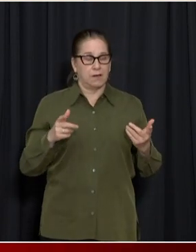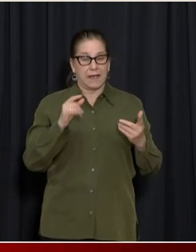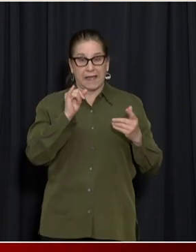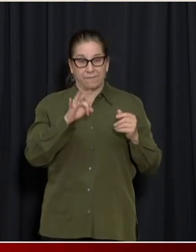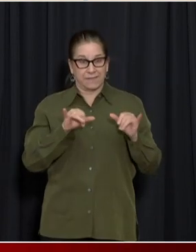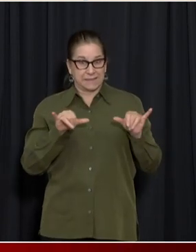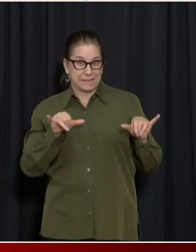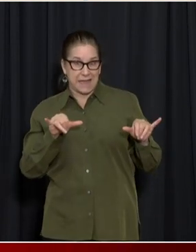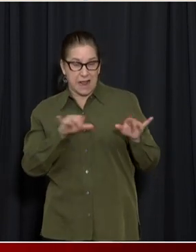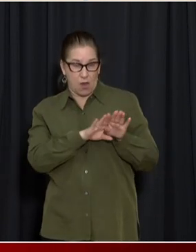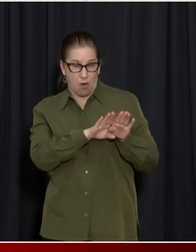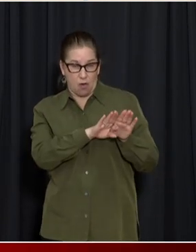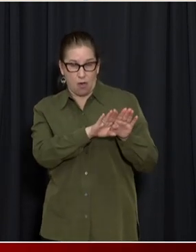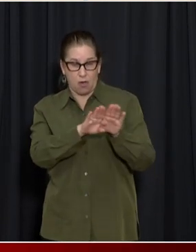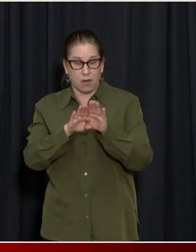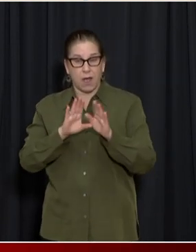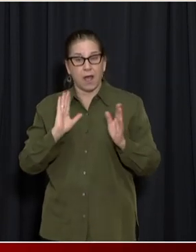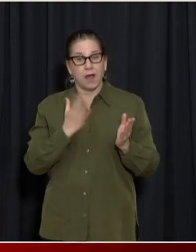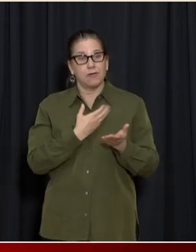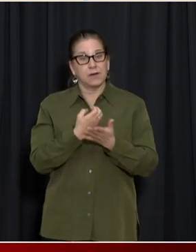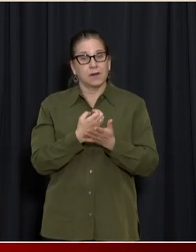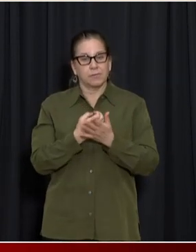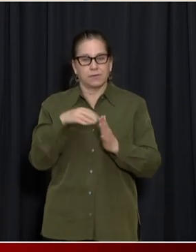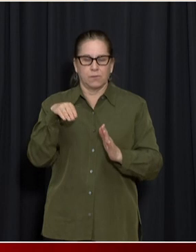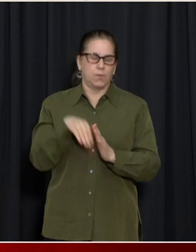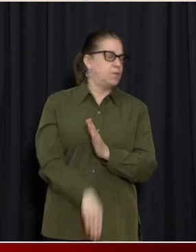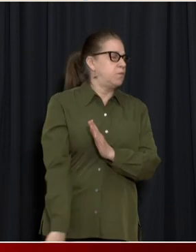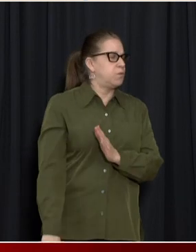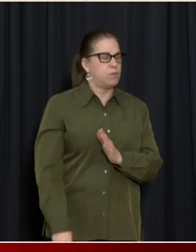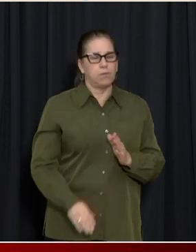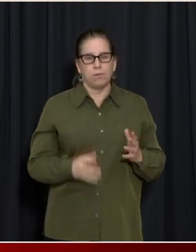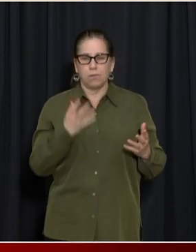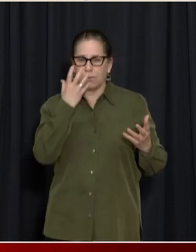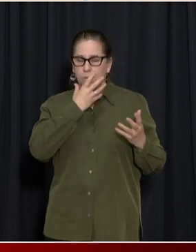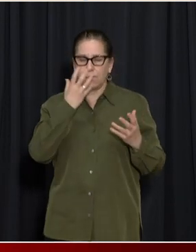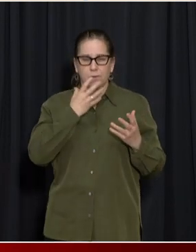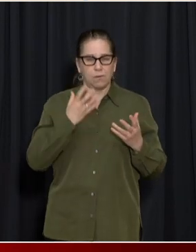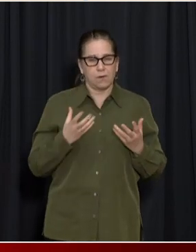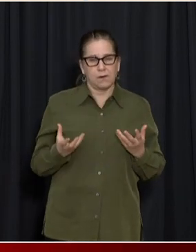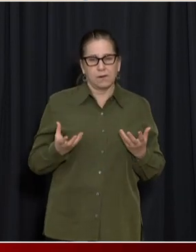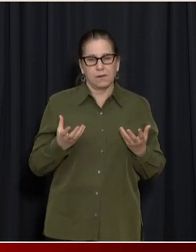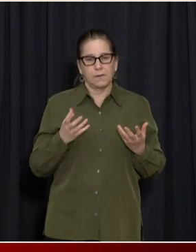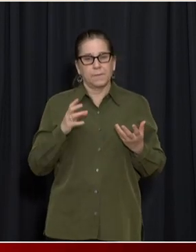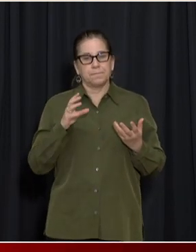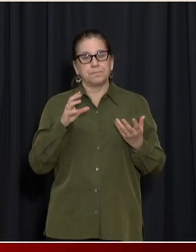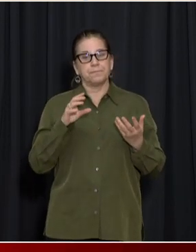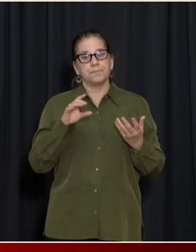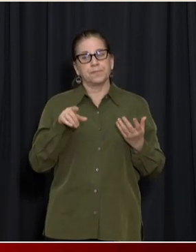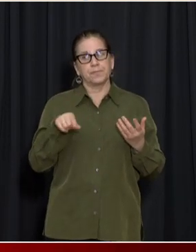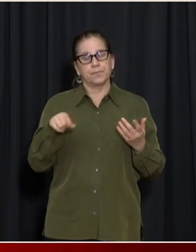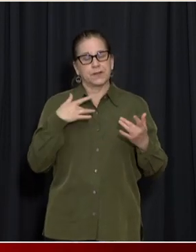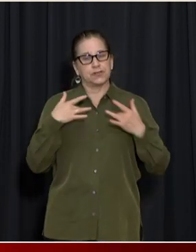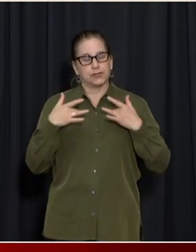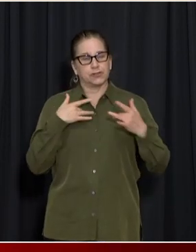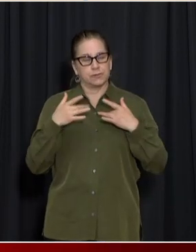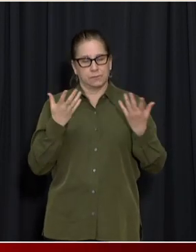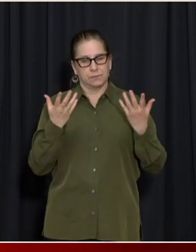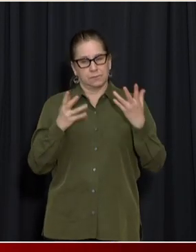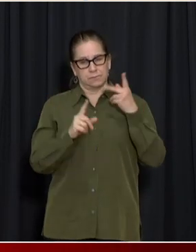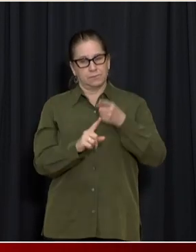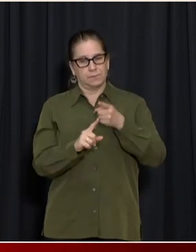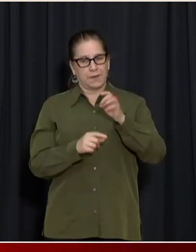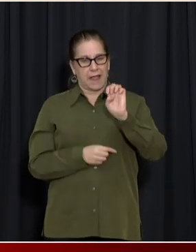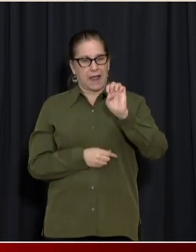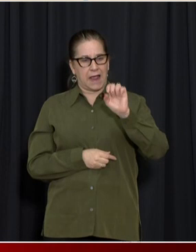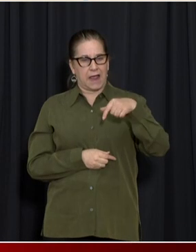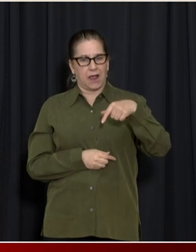shared concern about equity and vulnerable populations. They recognize that the negative health